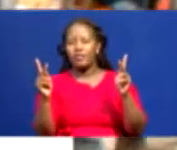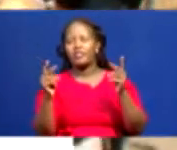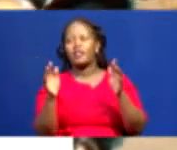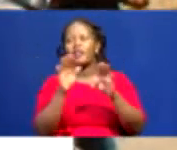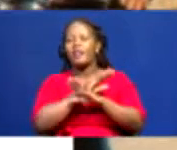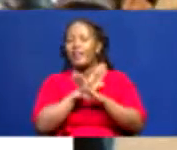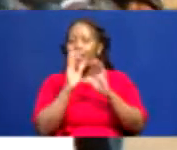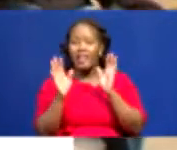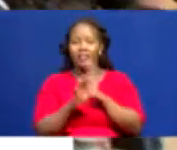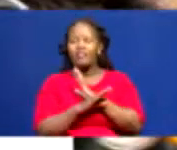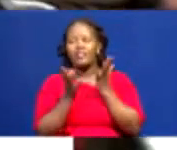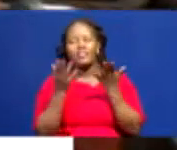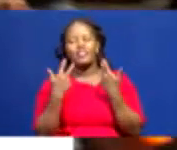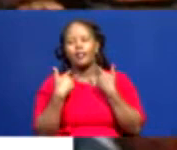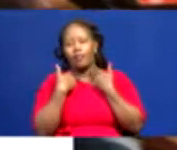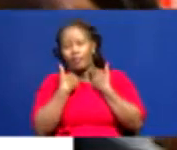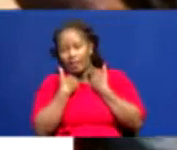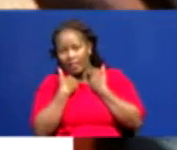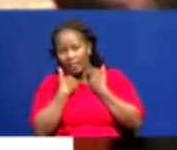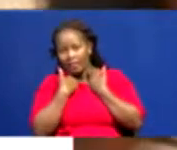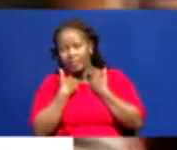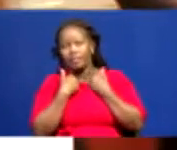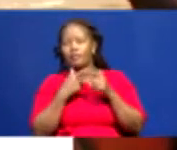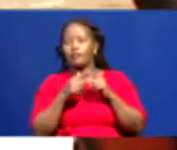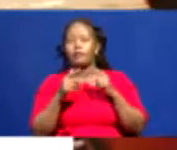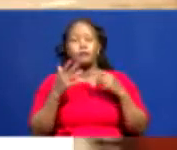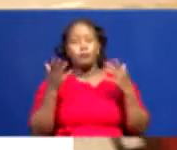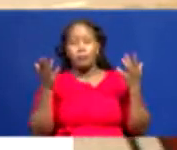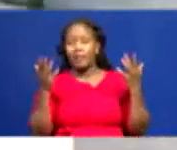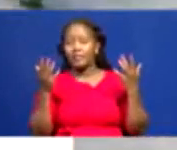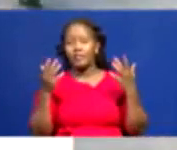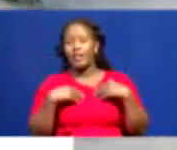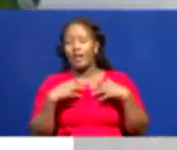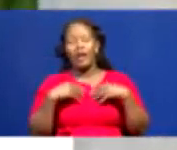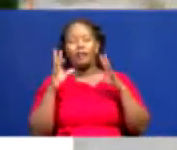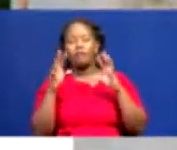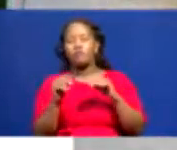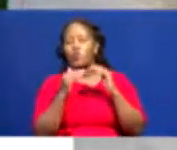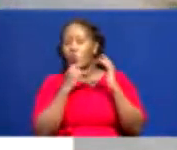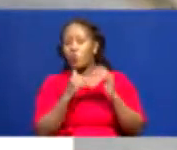Everything is at a standstill, but there is no fight.